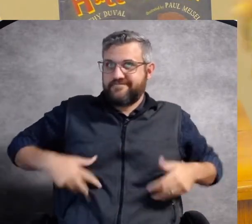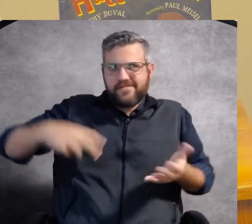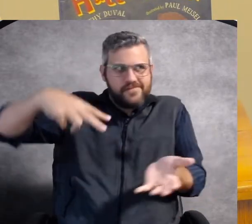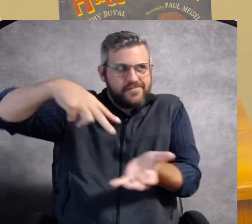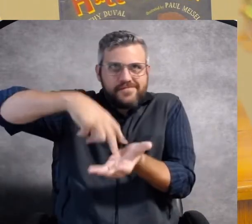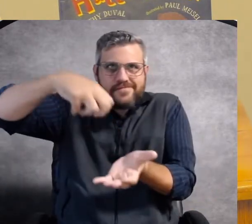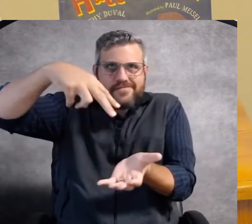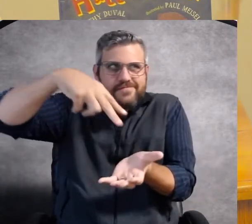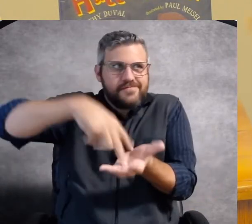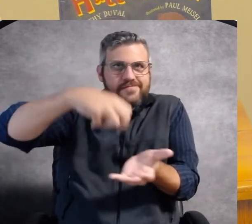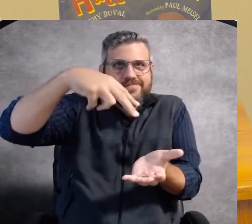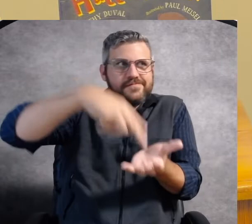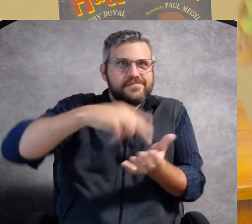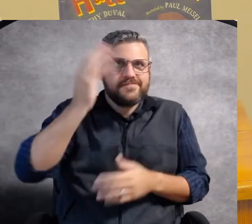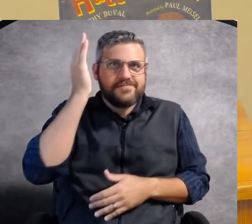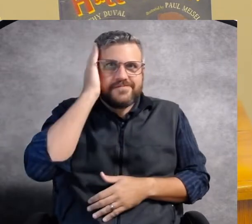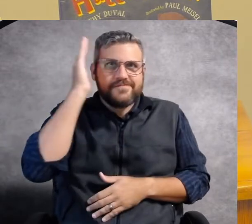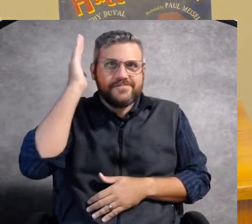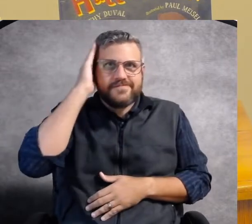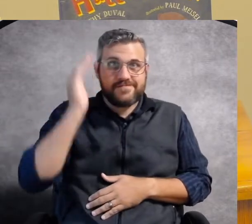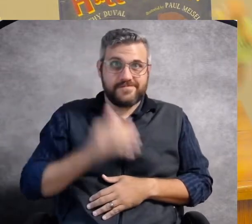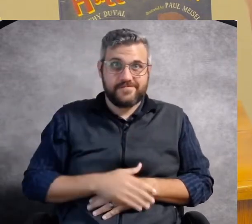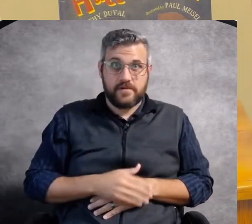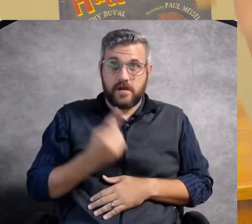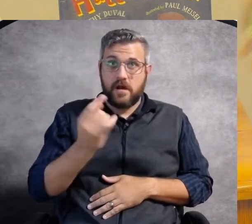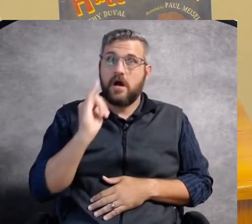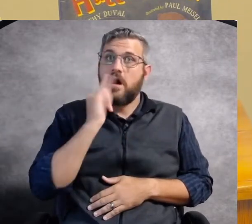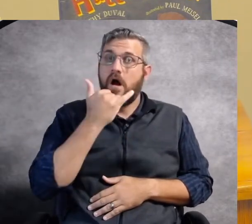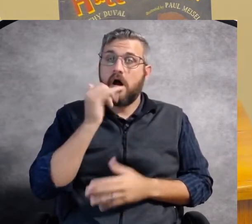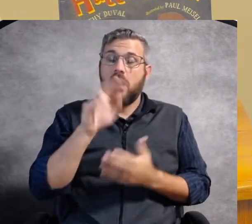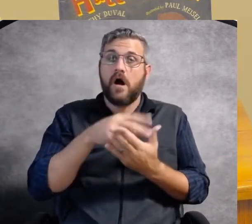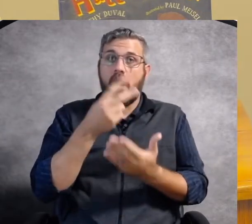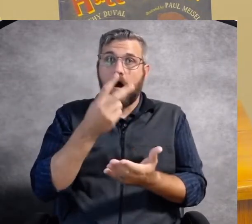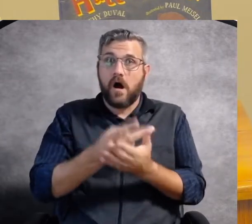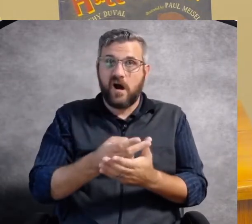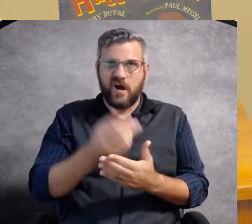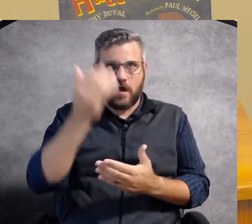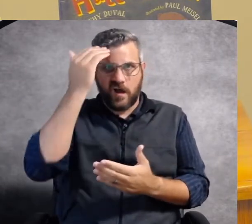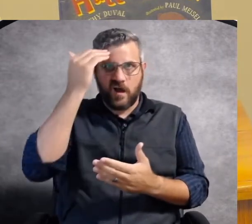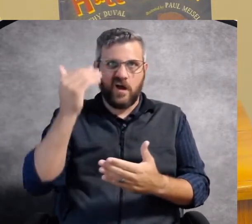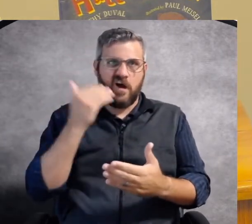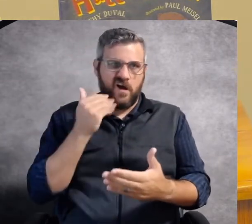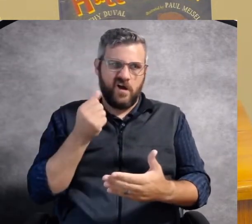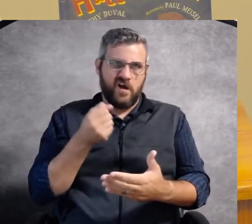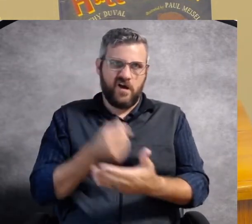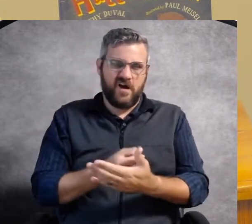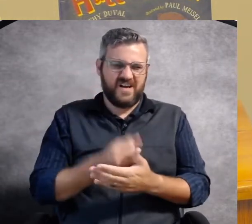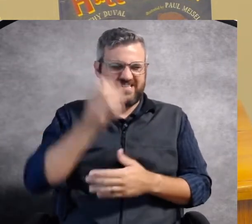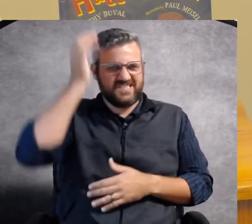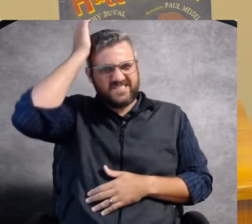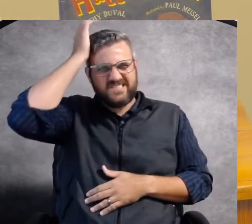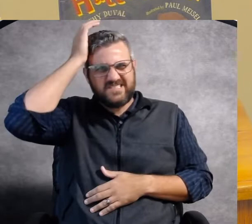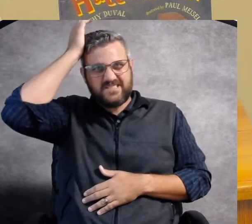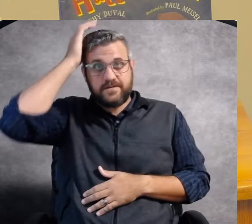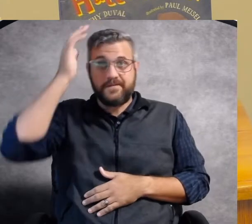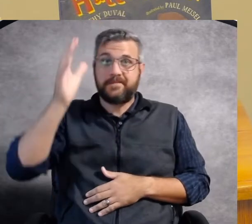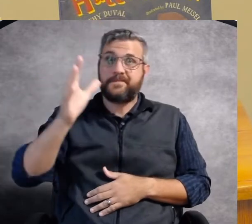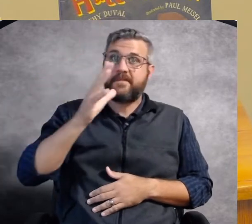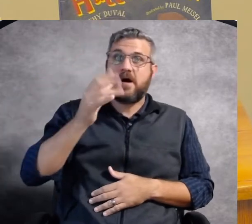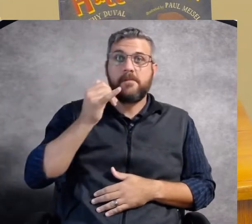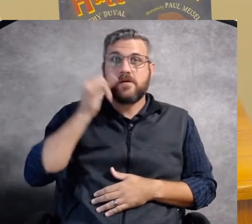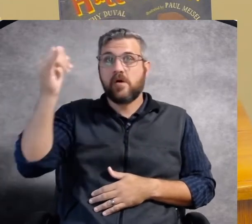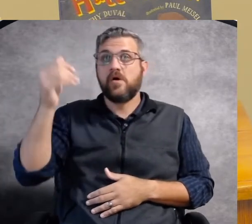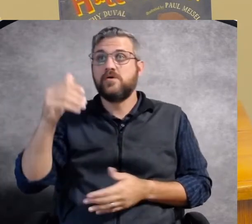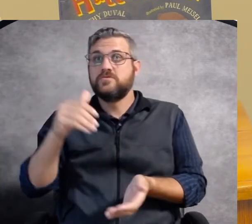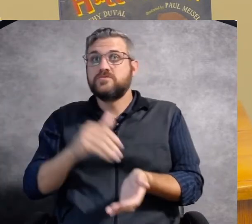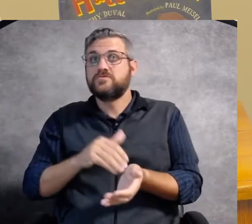little monkey jumping on the bed. One fell off and bumped his head.